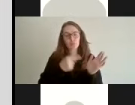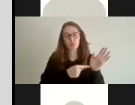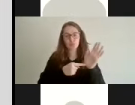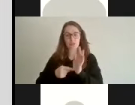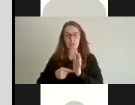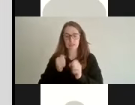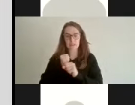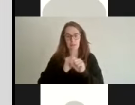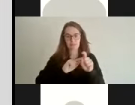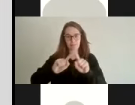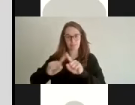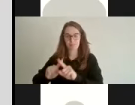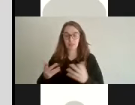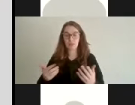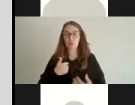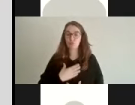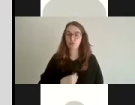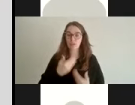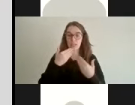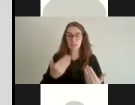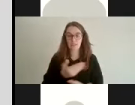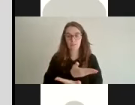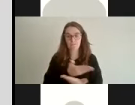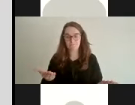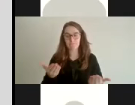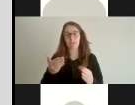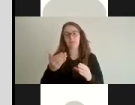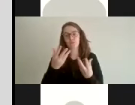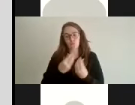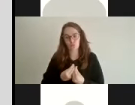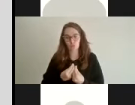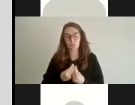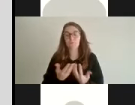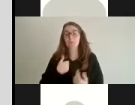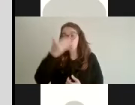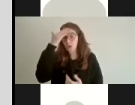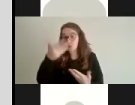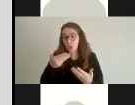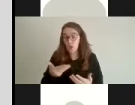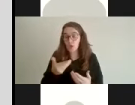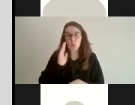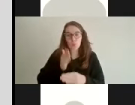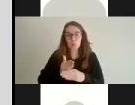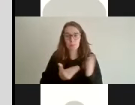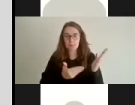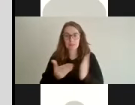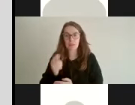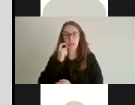them a space. So thank you very much for joining us. And now it's time for the final